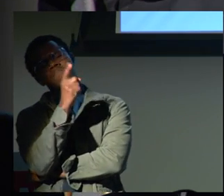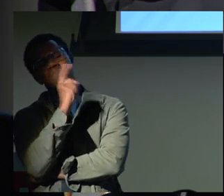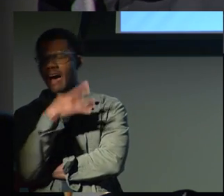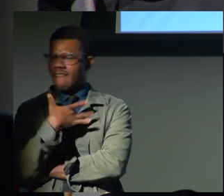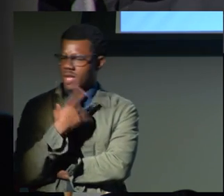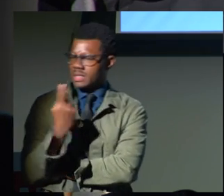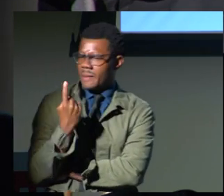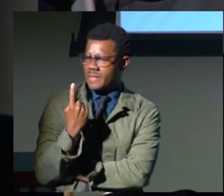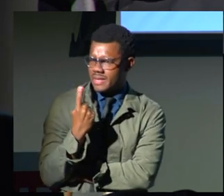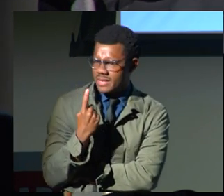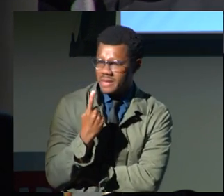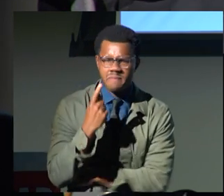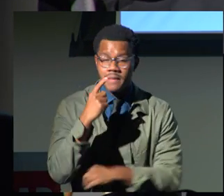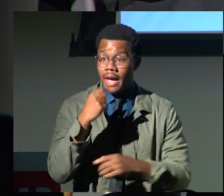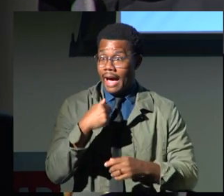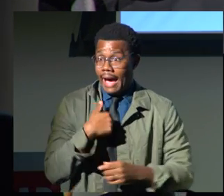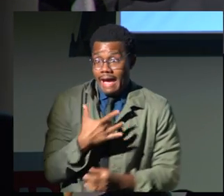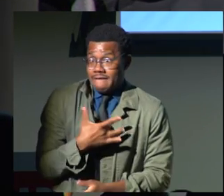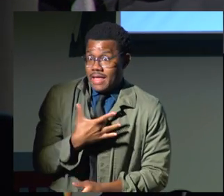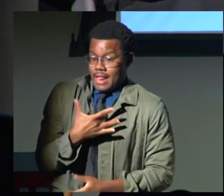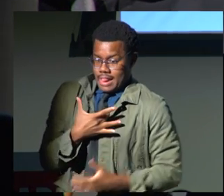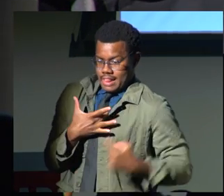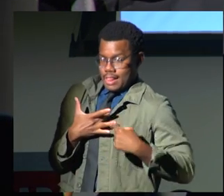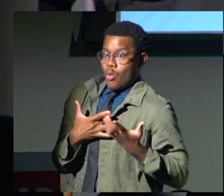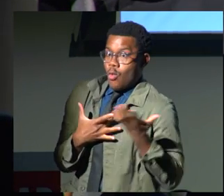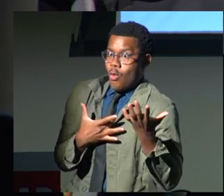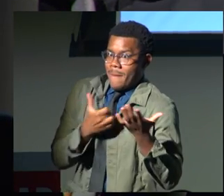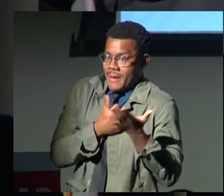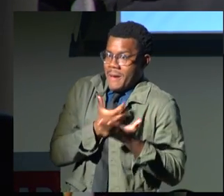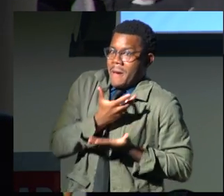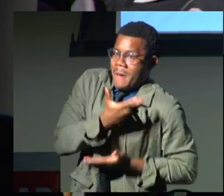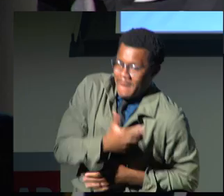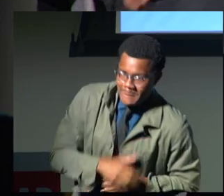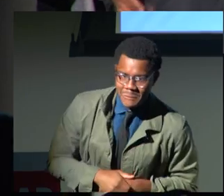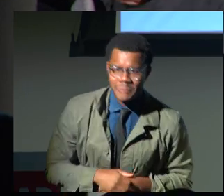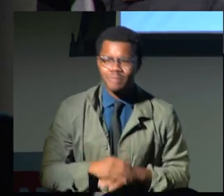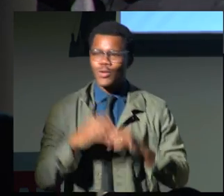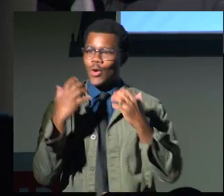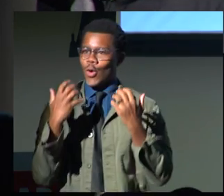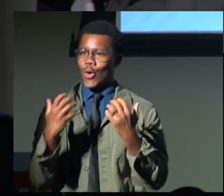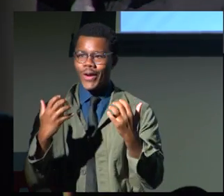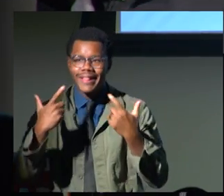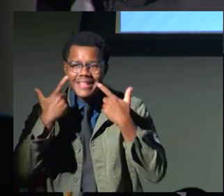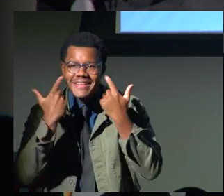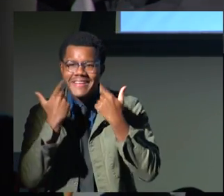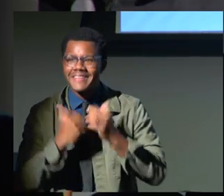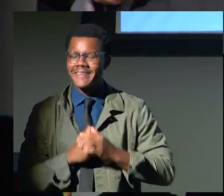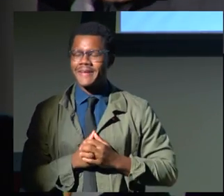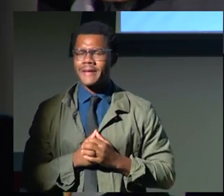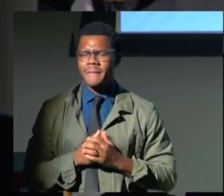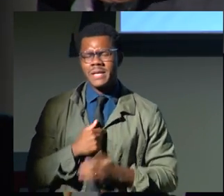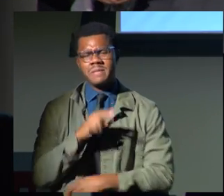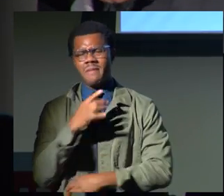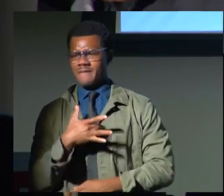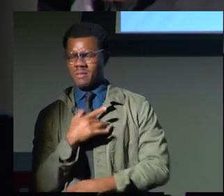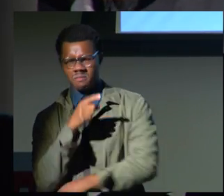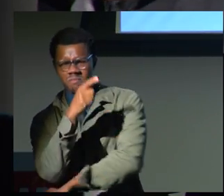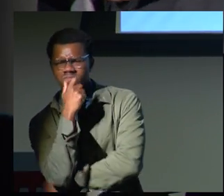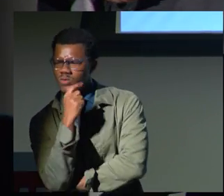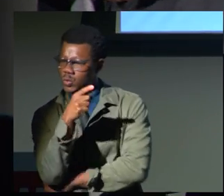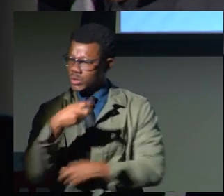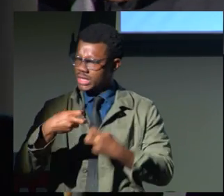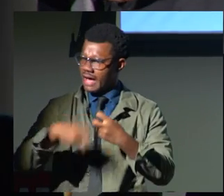thing I remember feeling, oh my God, here we go, is you were a tough